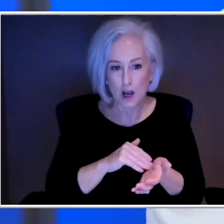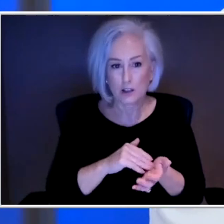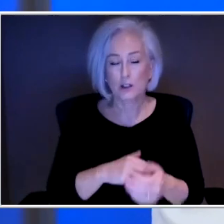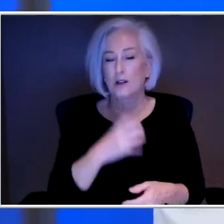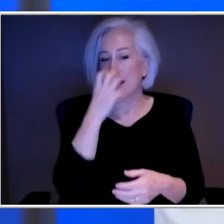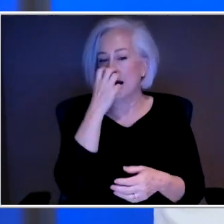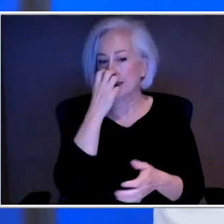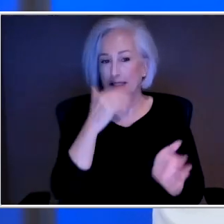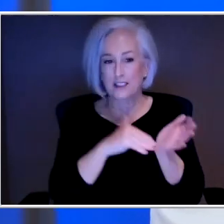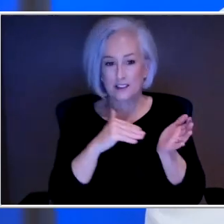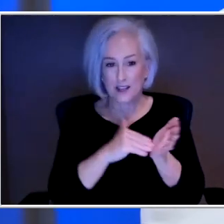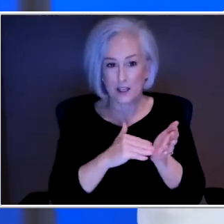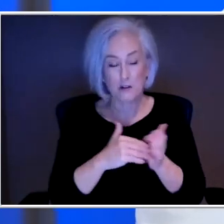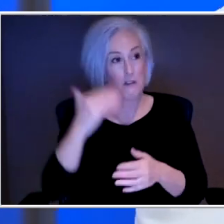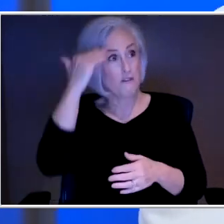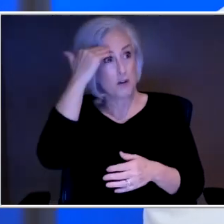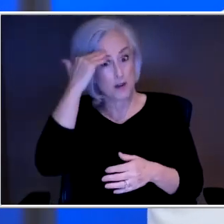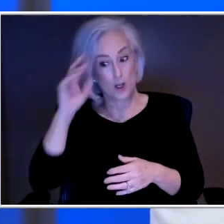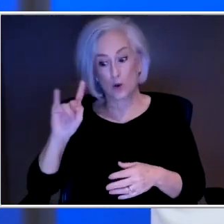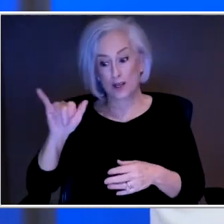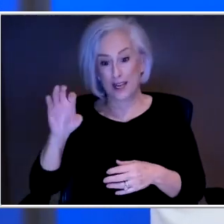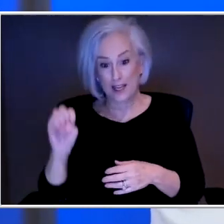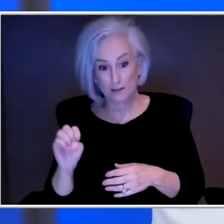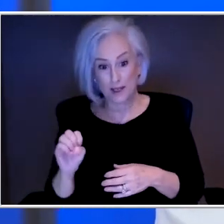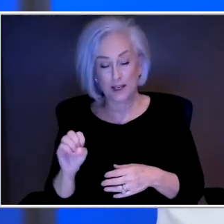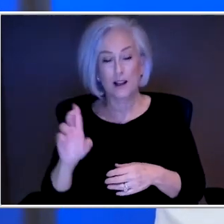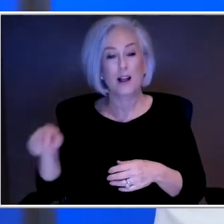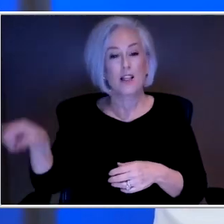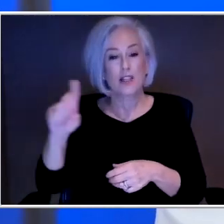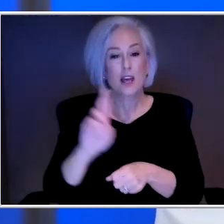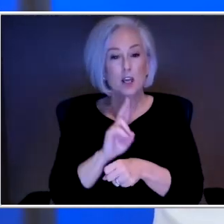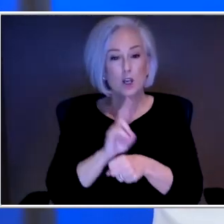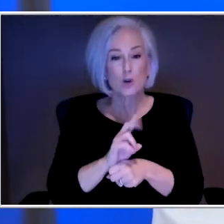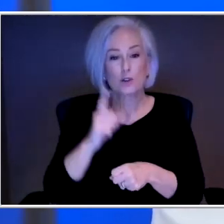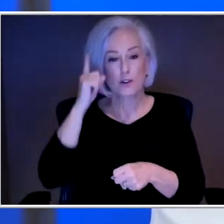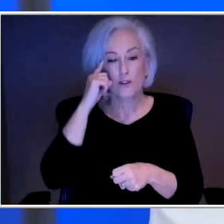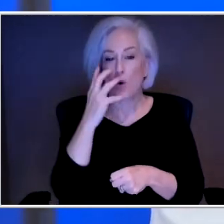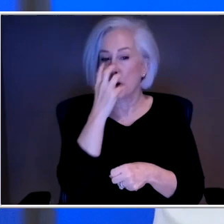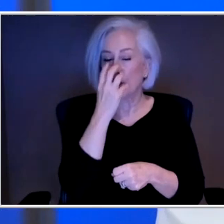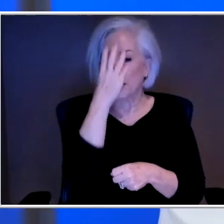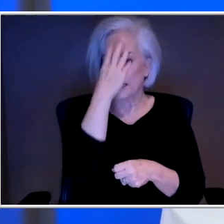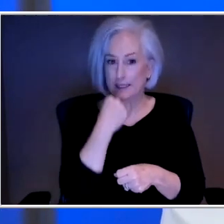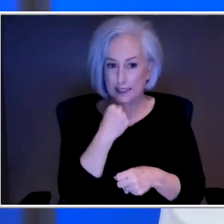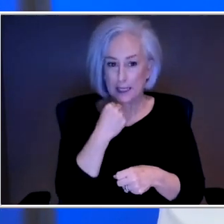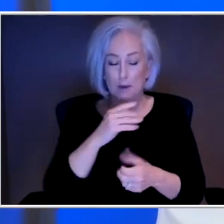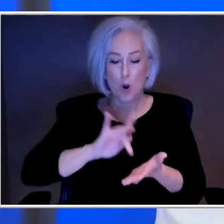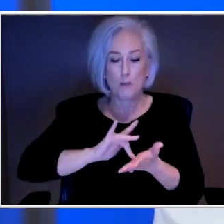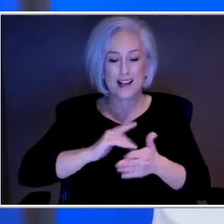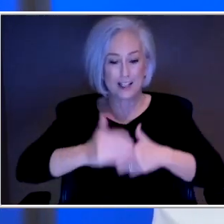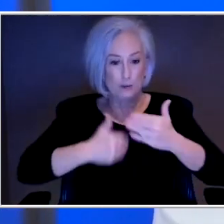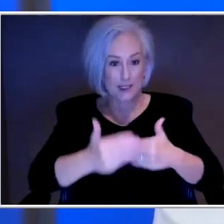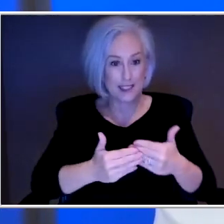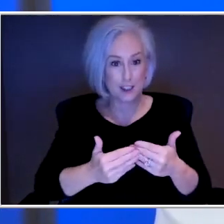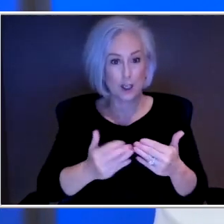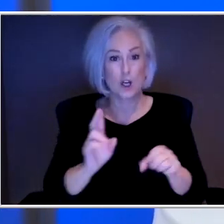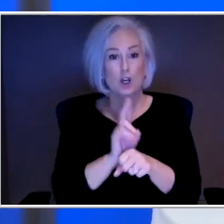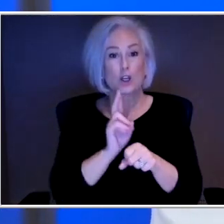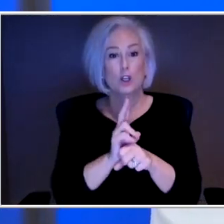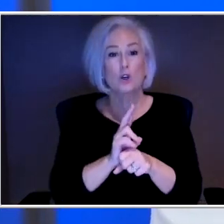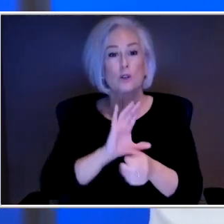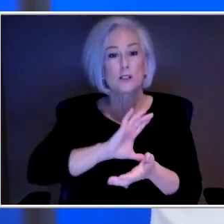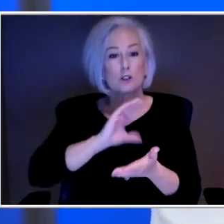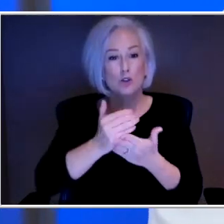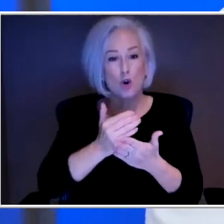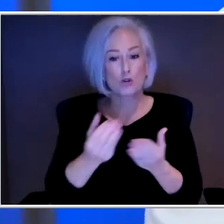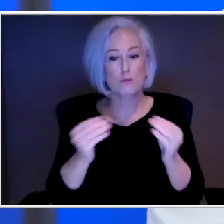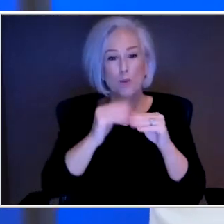role. So they're using it for intubations, they're using it for medical procedures, and so they're using doses that may be higher than you need. And so having a